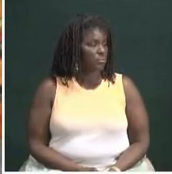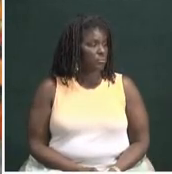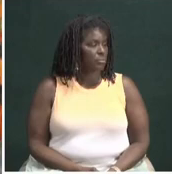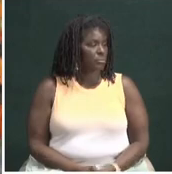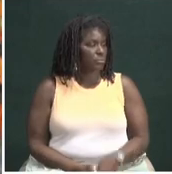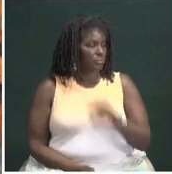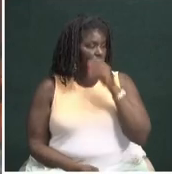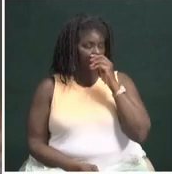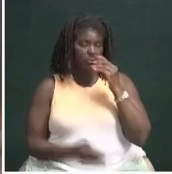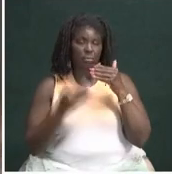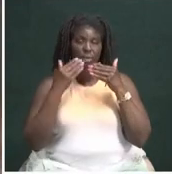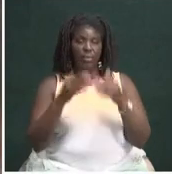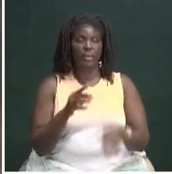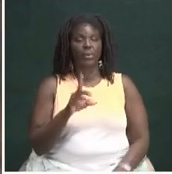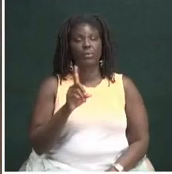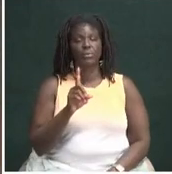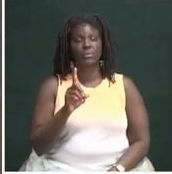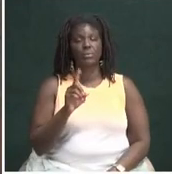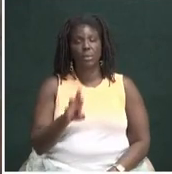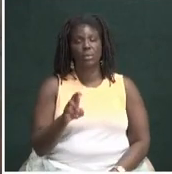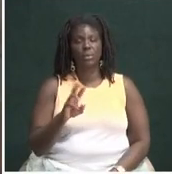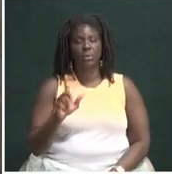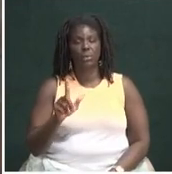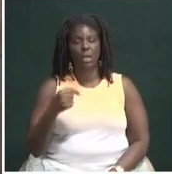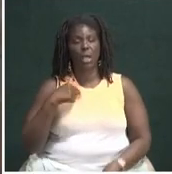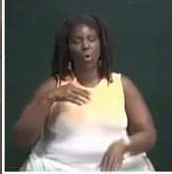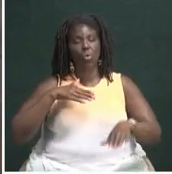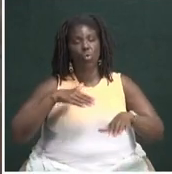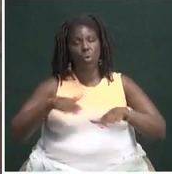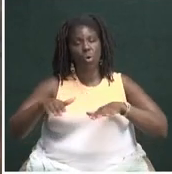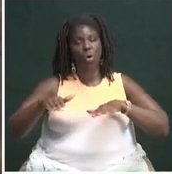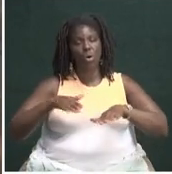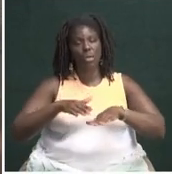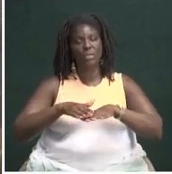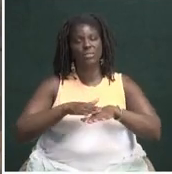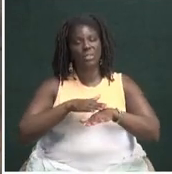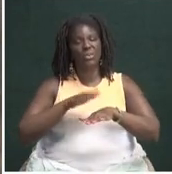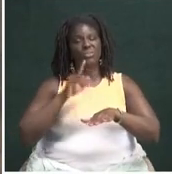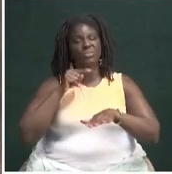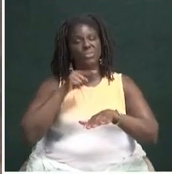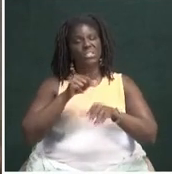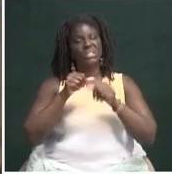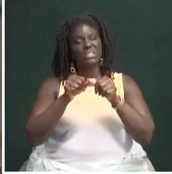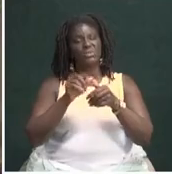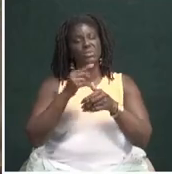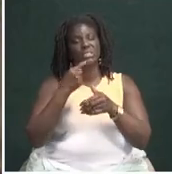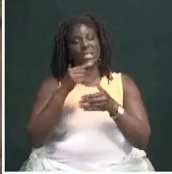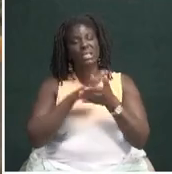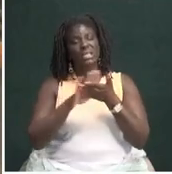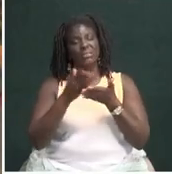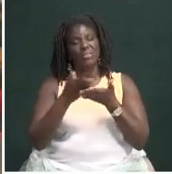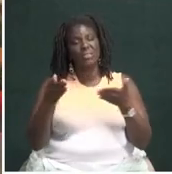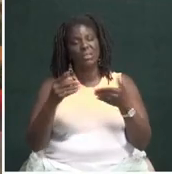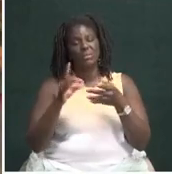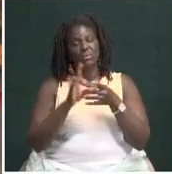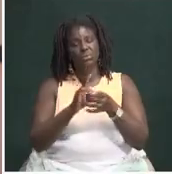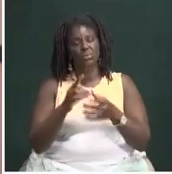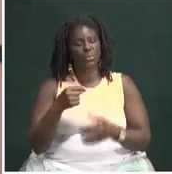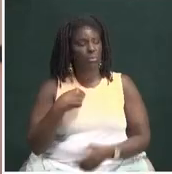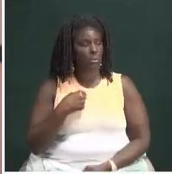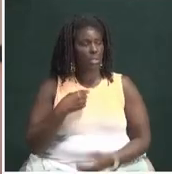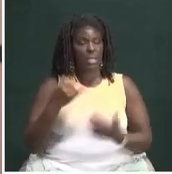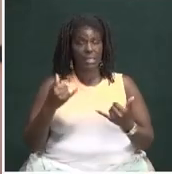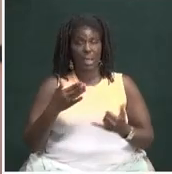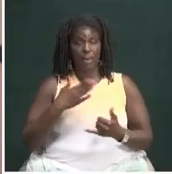Thank you so much, Dr. Lieberman. I was walking slow so that she would keep saying nice things about me. Okay. It is